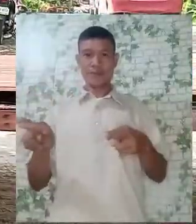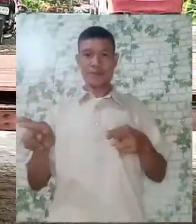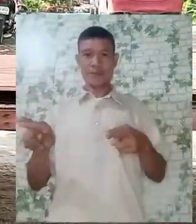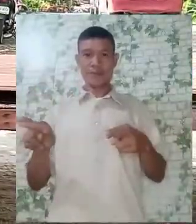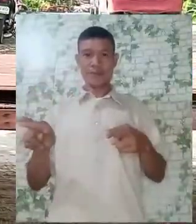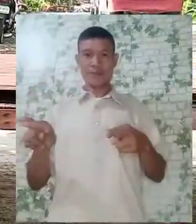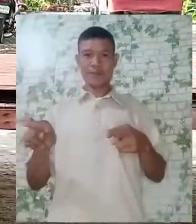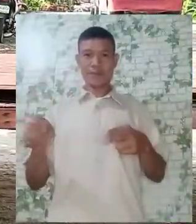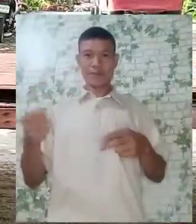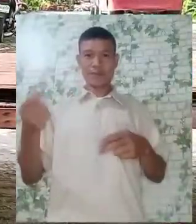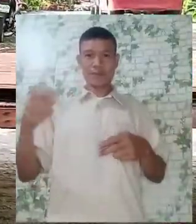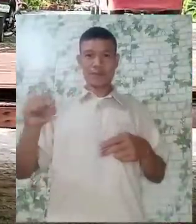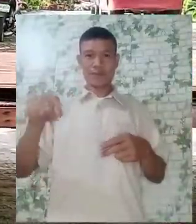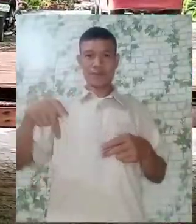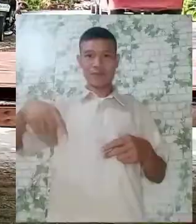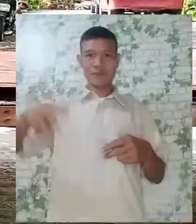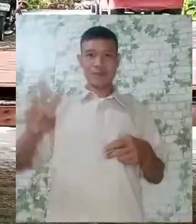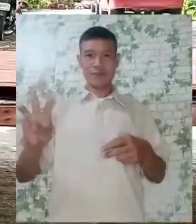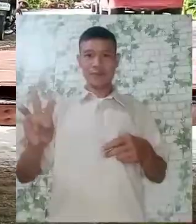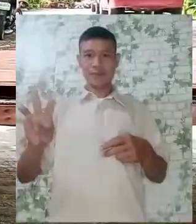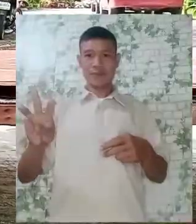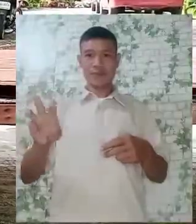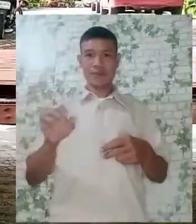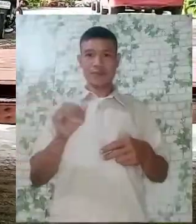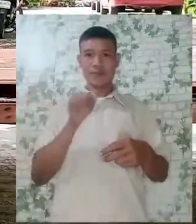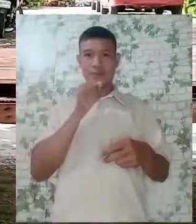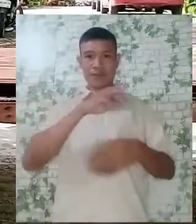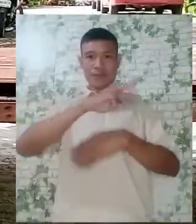The plywood is in full sheet yet.